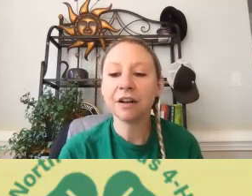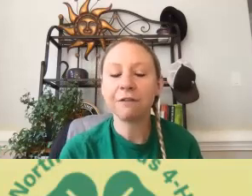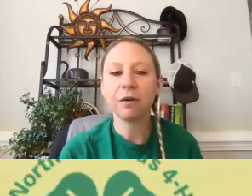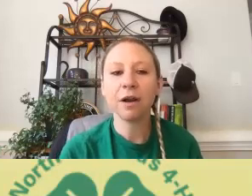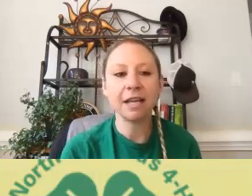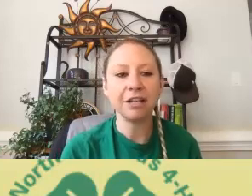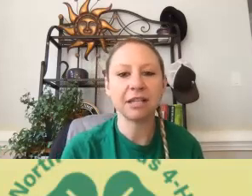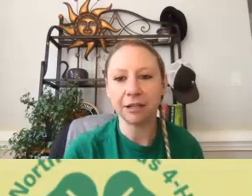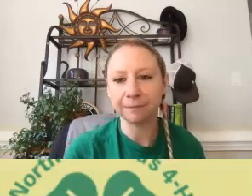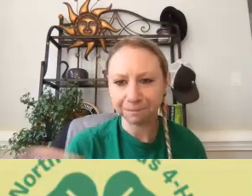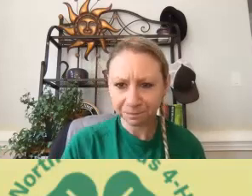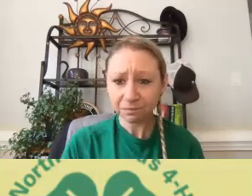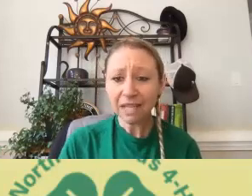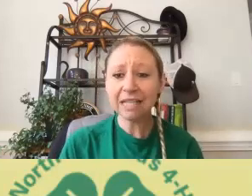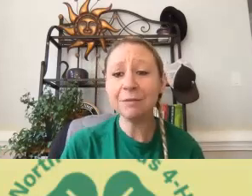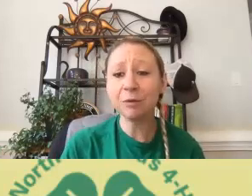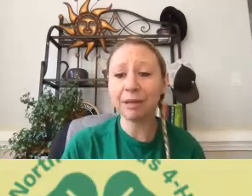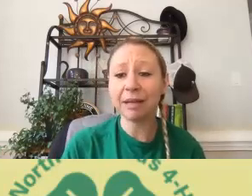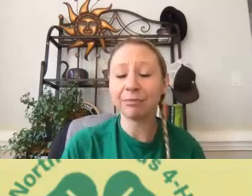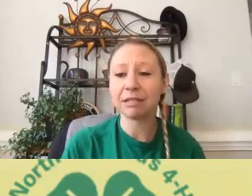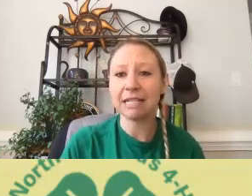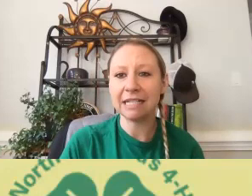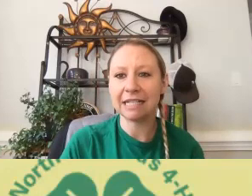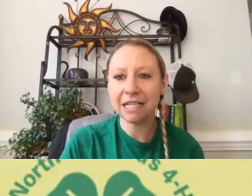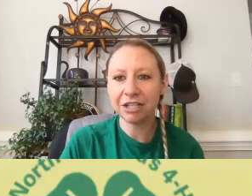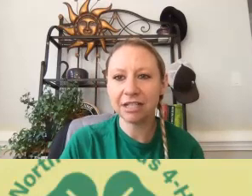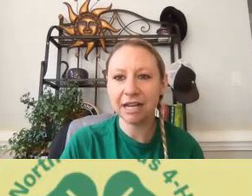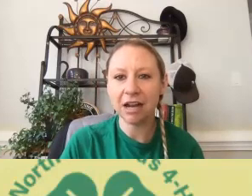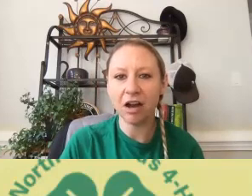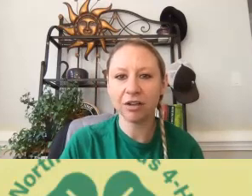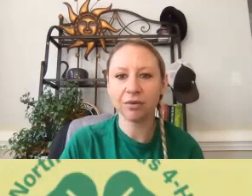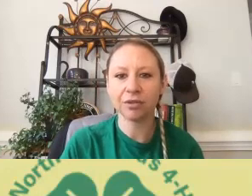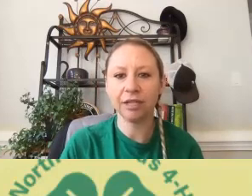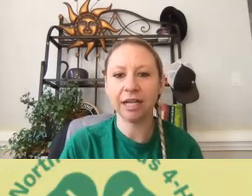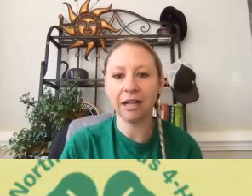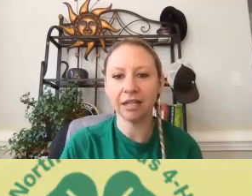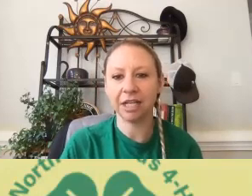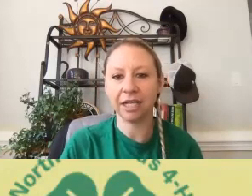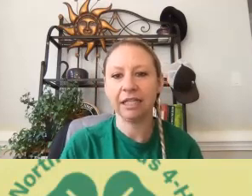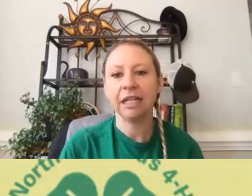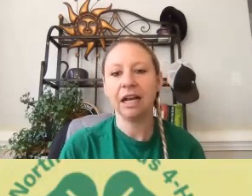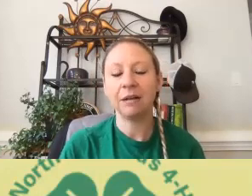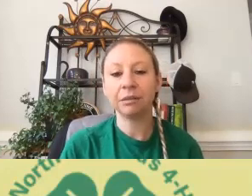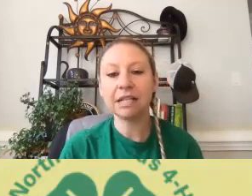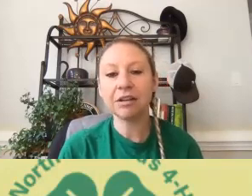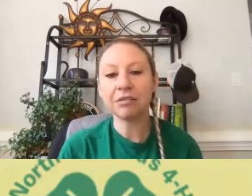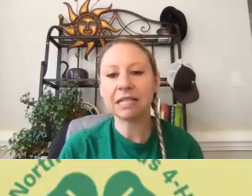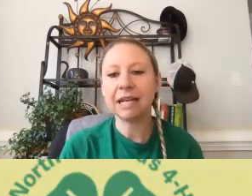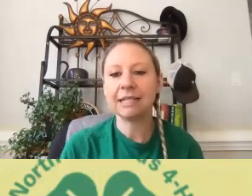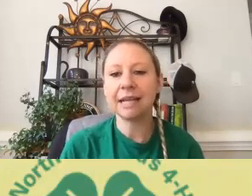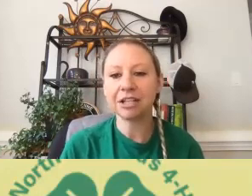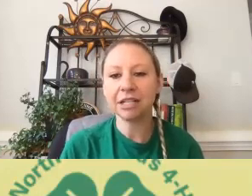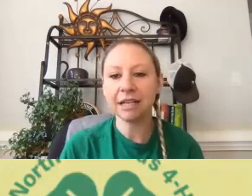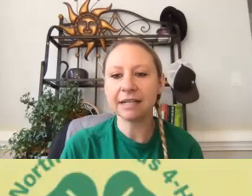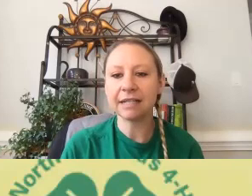Eastern 4-H Center. And he will be presenting and teaching today on coastal ecology. Please note that